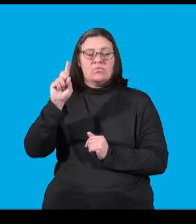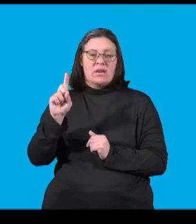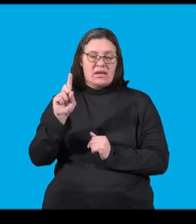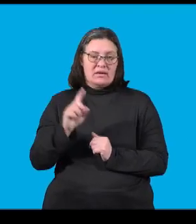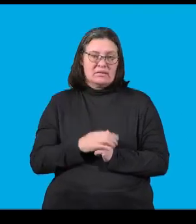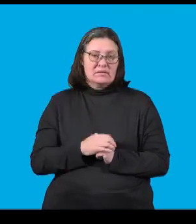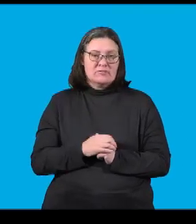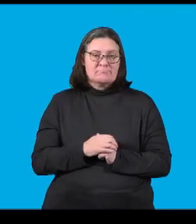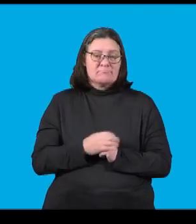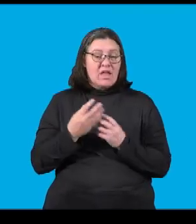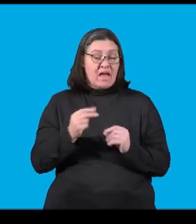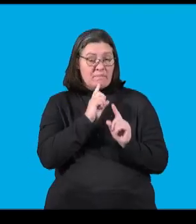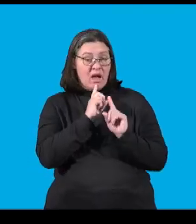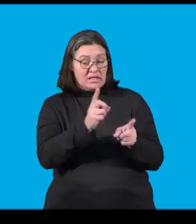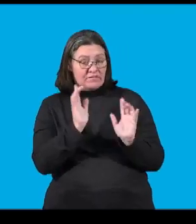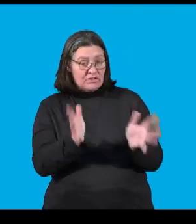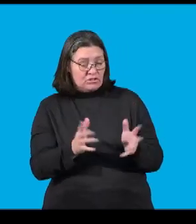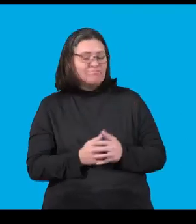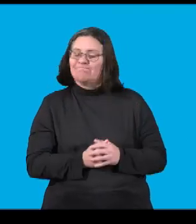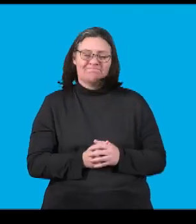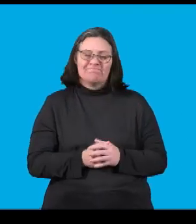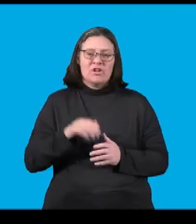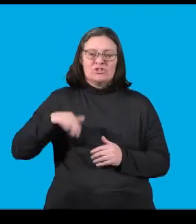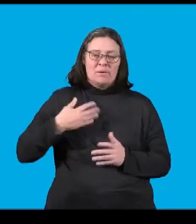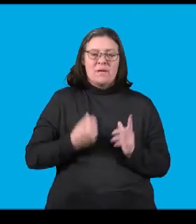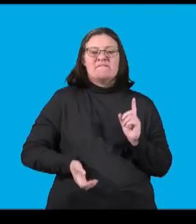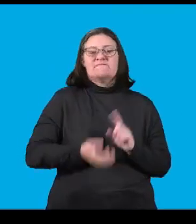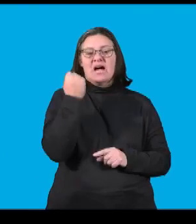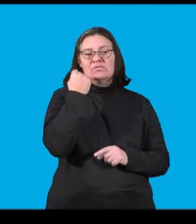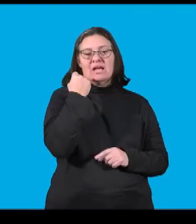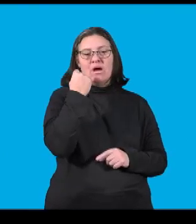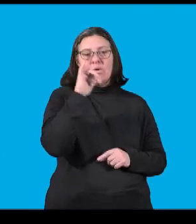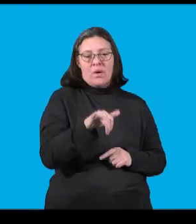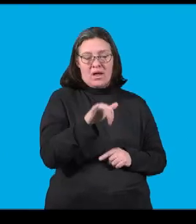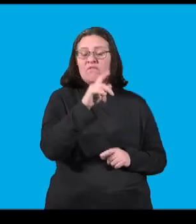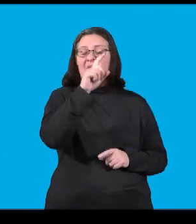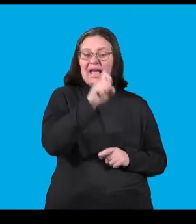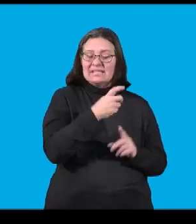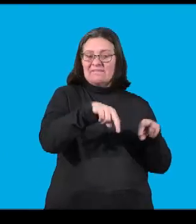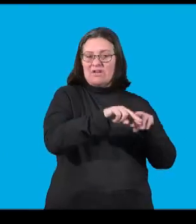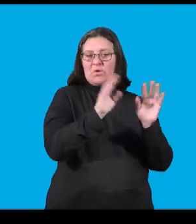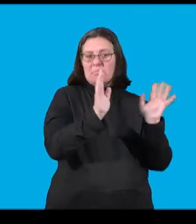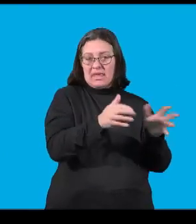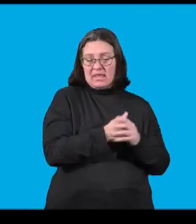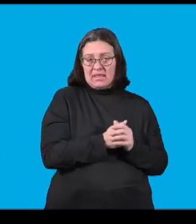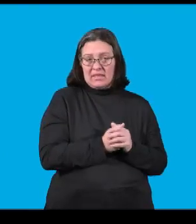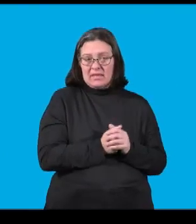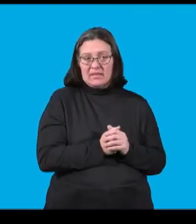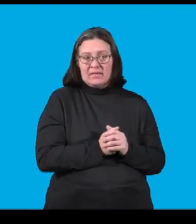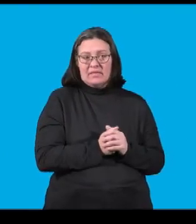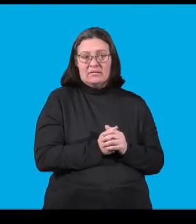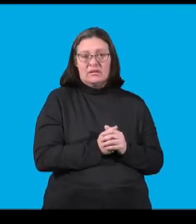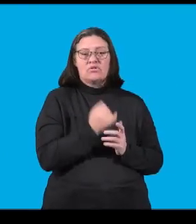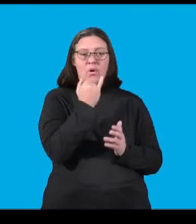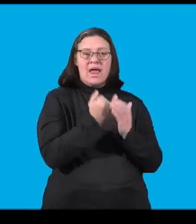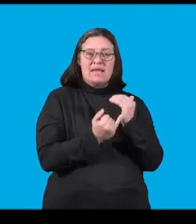is equal to 1. Have I answered the question? No, because all I found is what we commonly know as the x value. So this